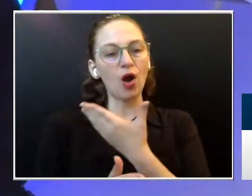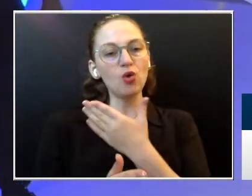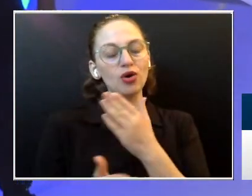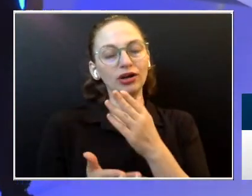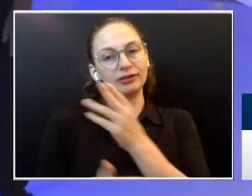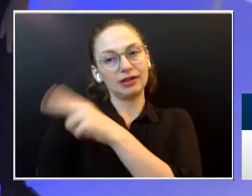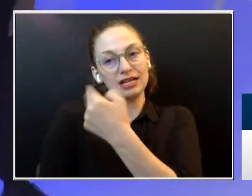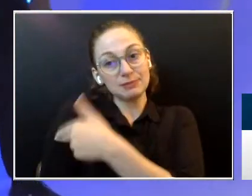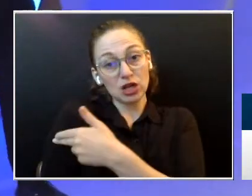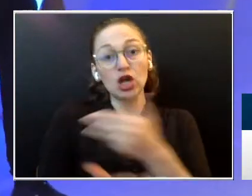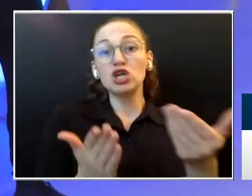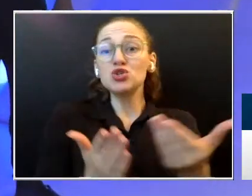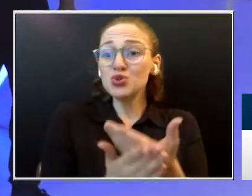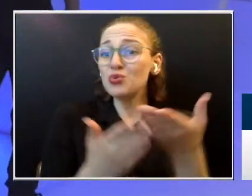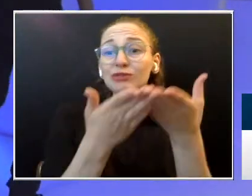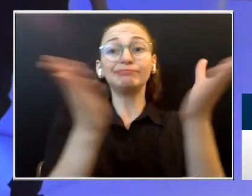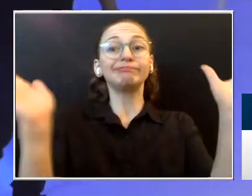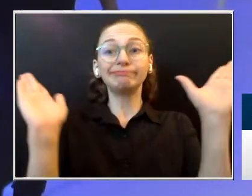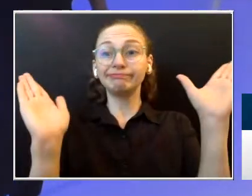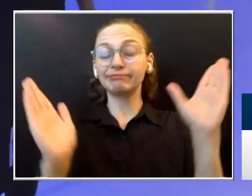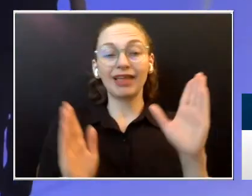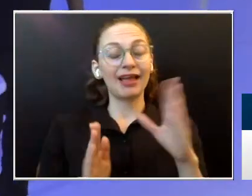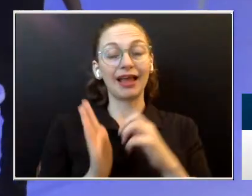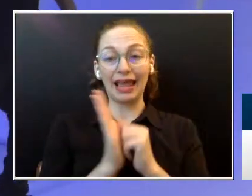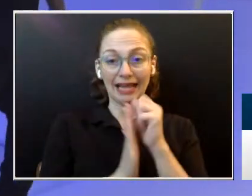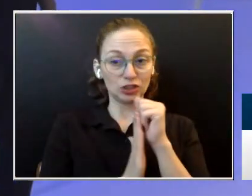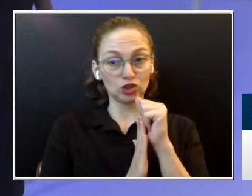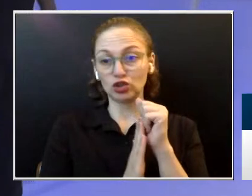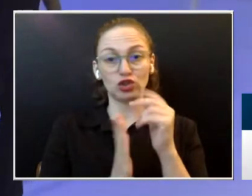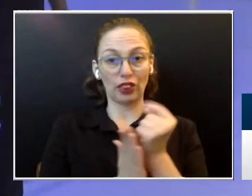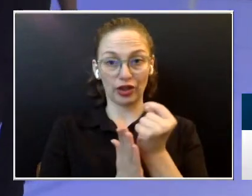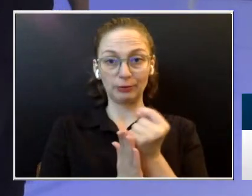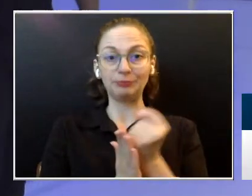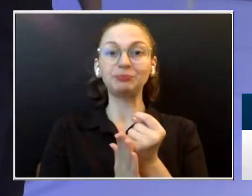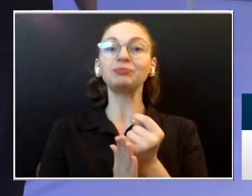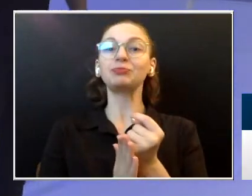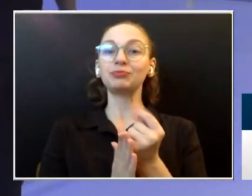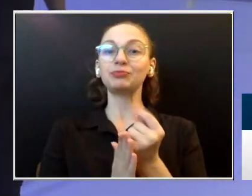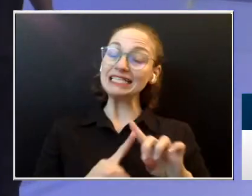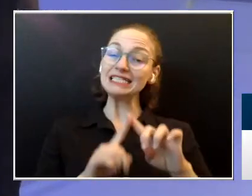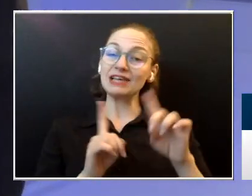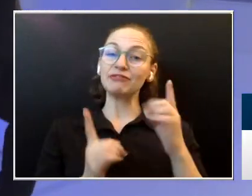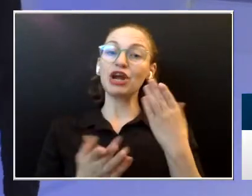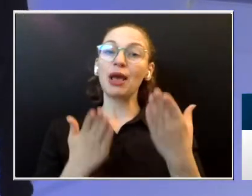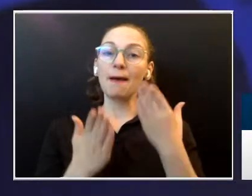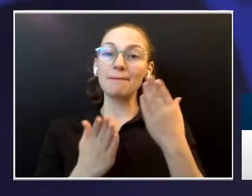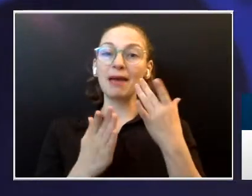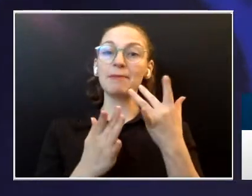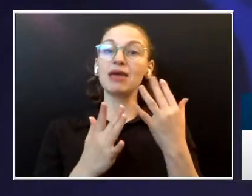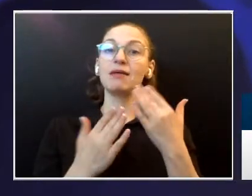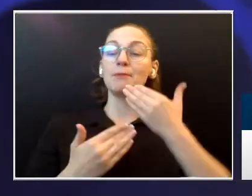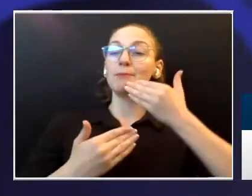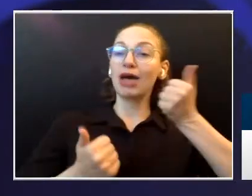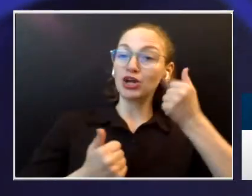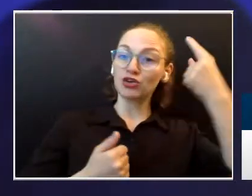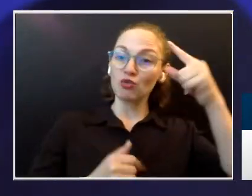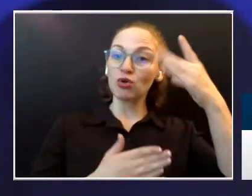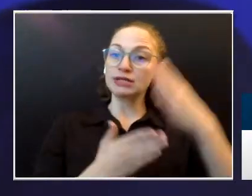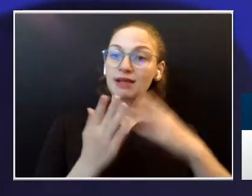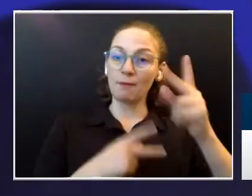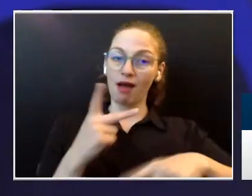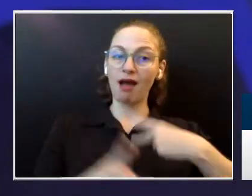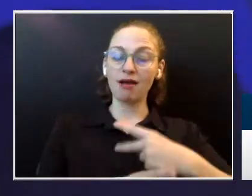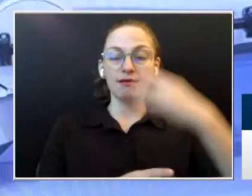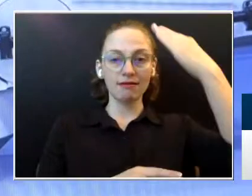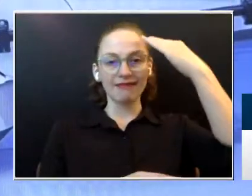of radiation for certain kinds of cancer, and it may be superior for things like some types of head and neck tumors. But for breast cancer, the more